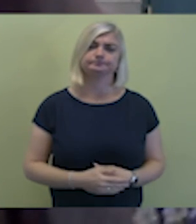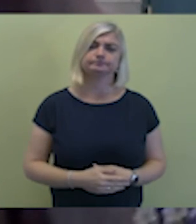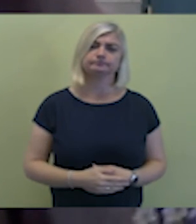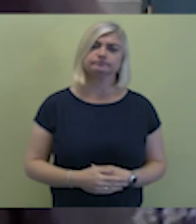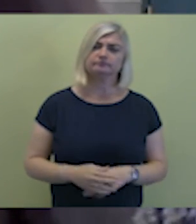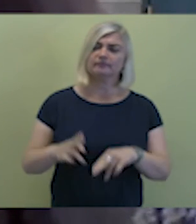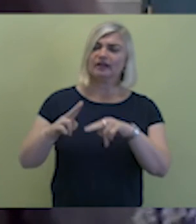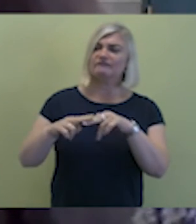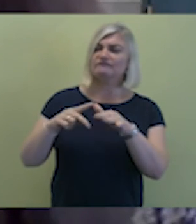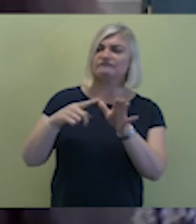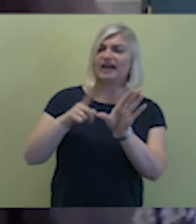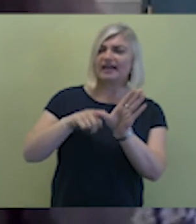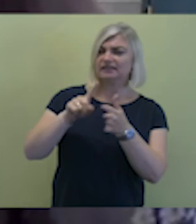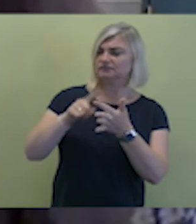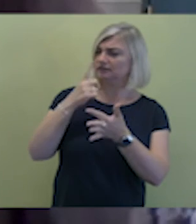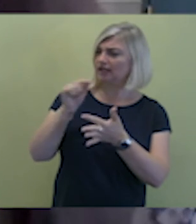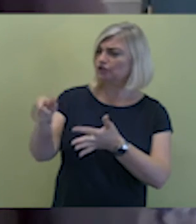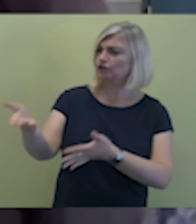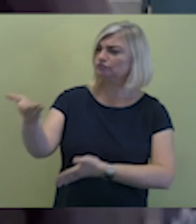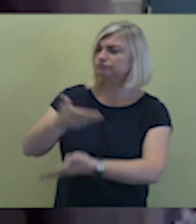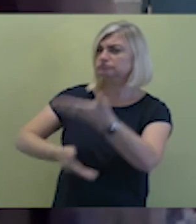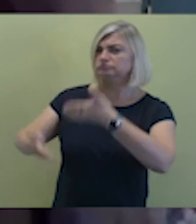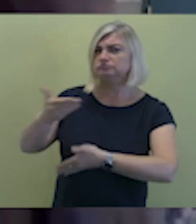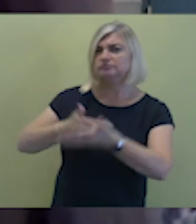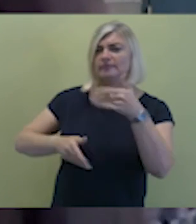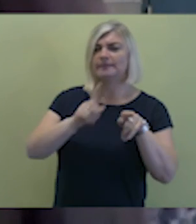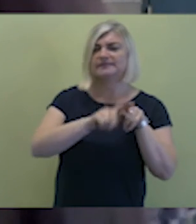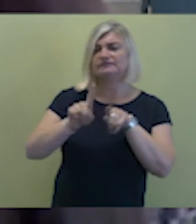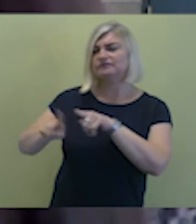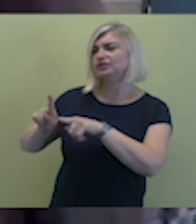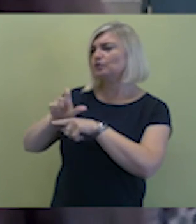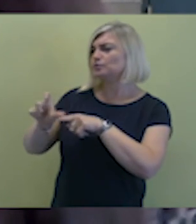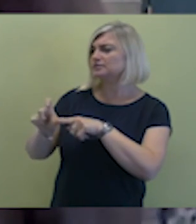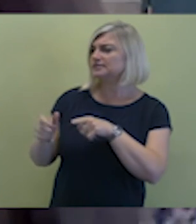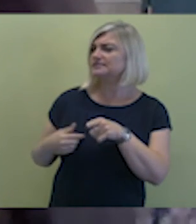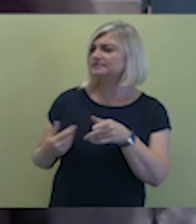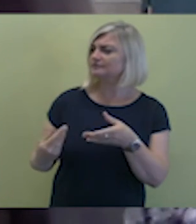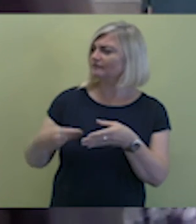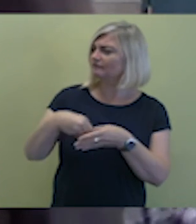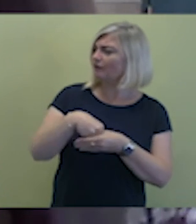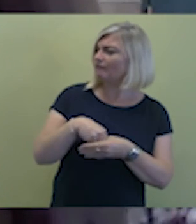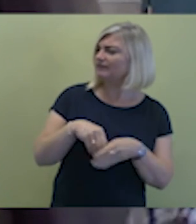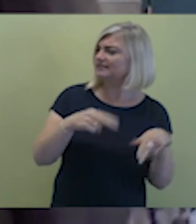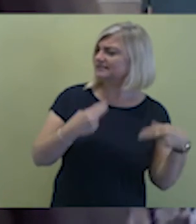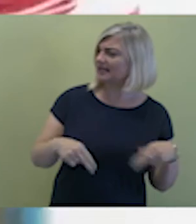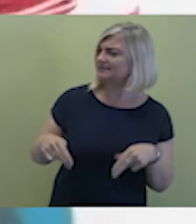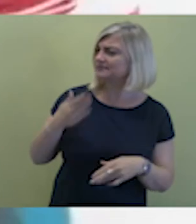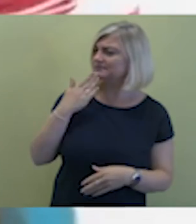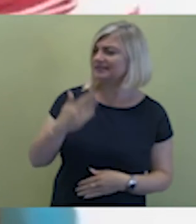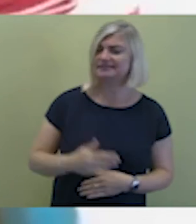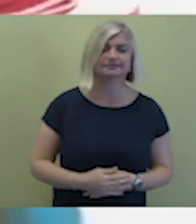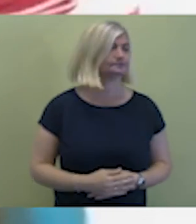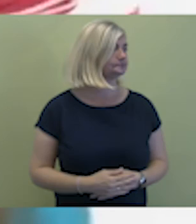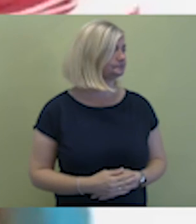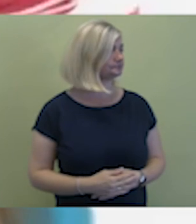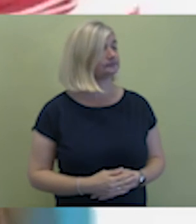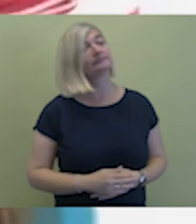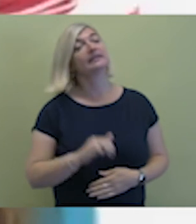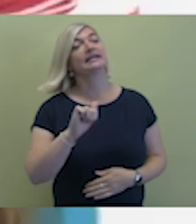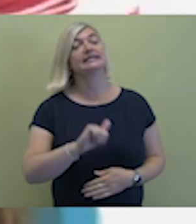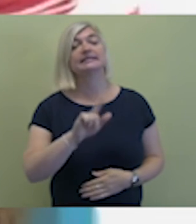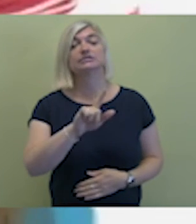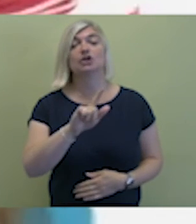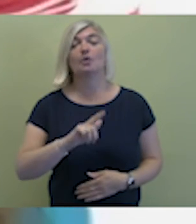first, can you briefly run through the types of courses that we offer at Walsall College in dance, please? Yeah, will do, Emma. Okay,